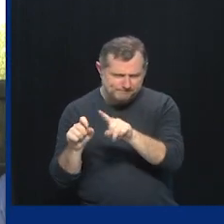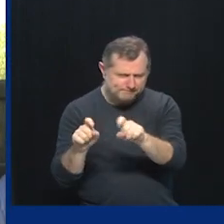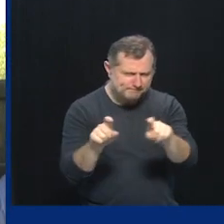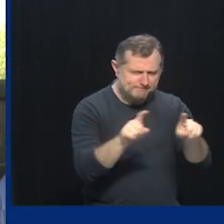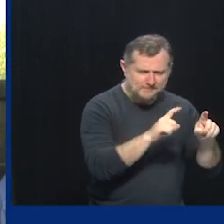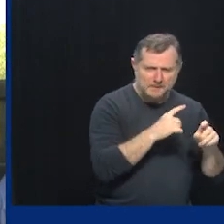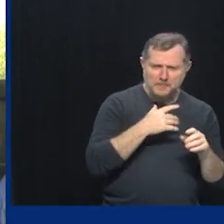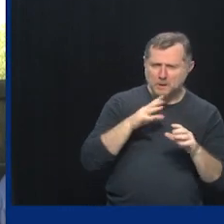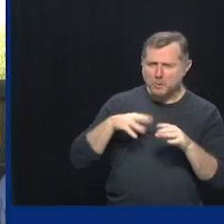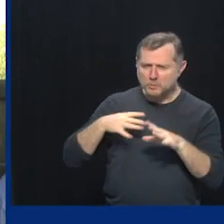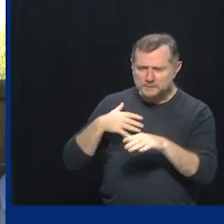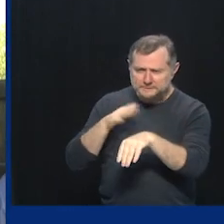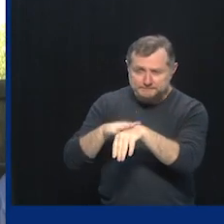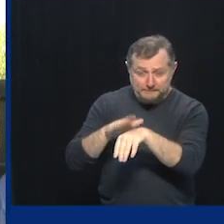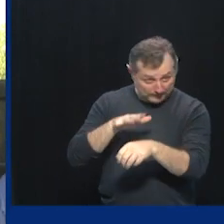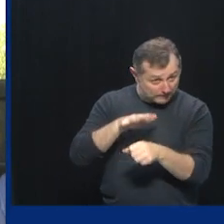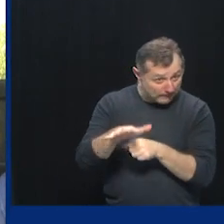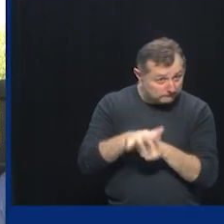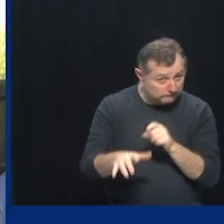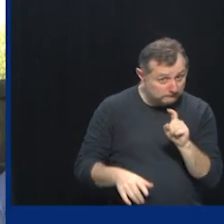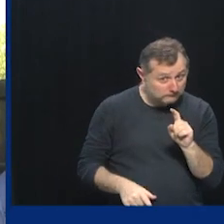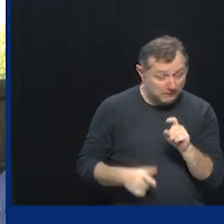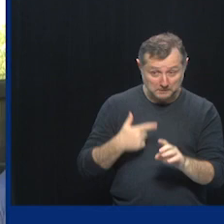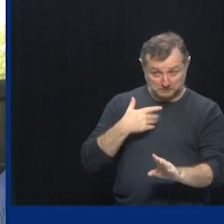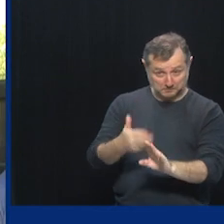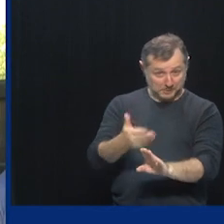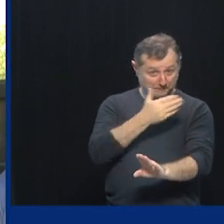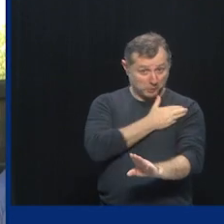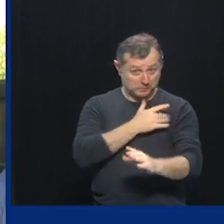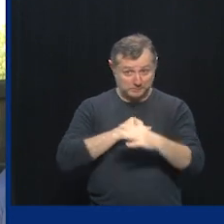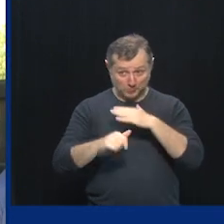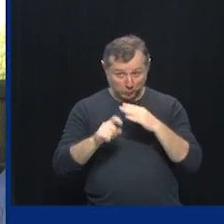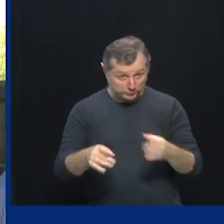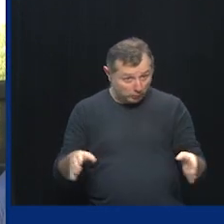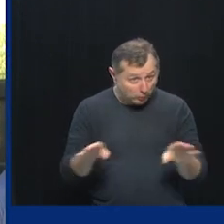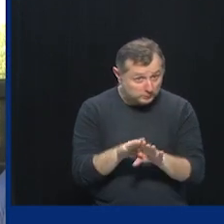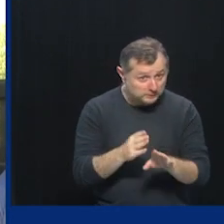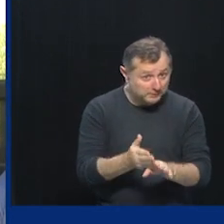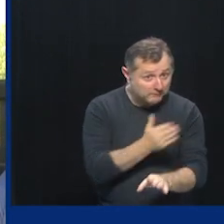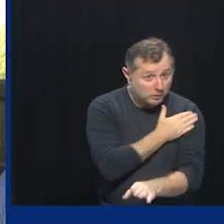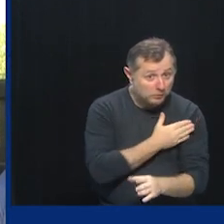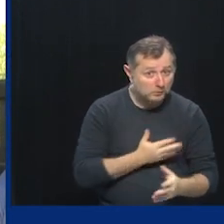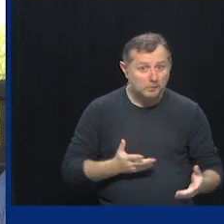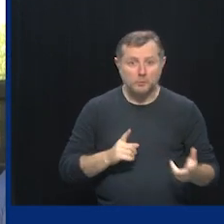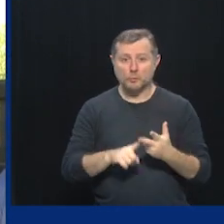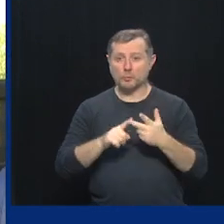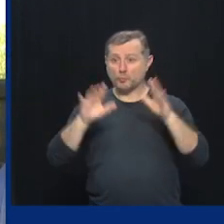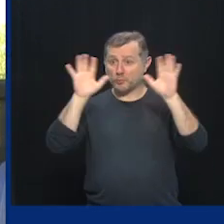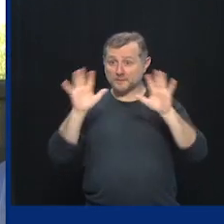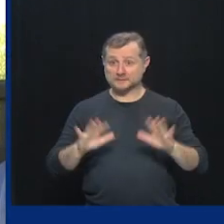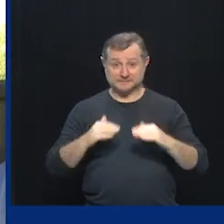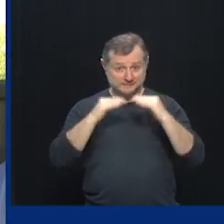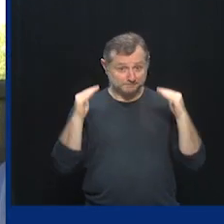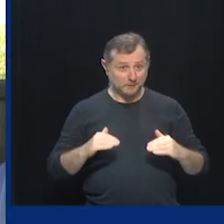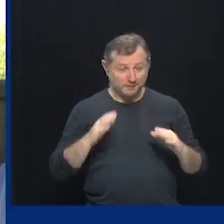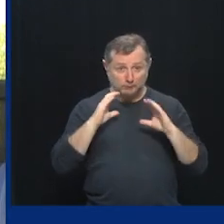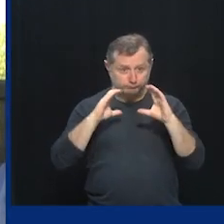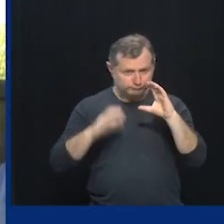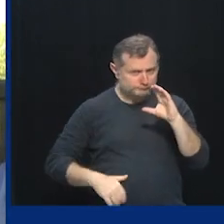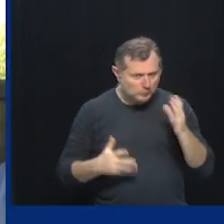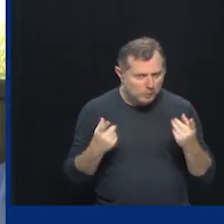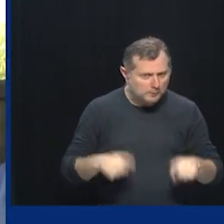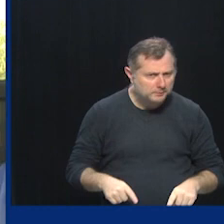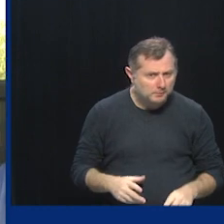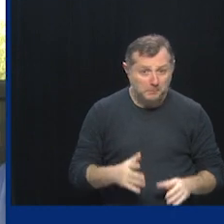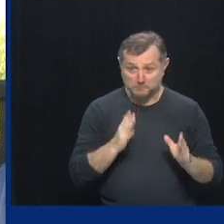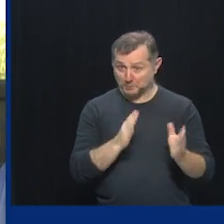people know? Did we shut down subways earlier? Was there a breakdown in communication with the weather systems? Were we prepared enough? I